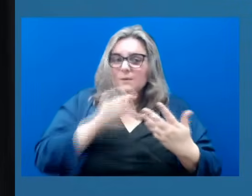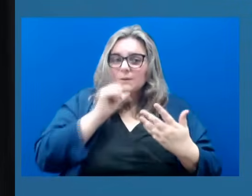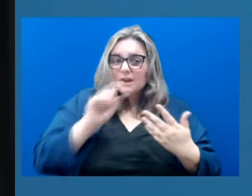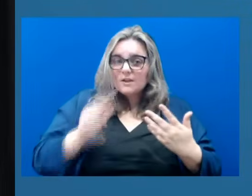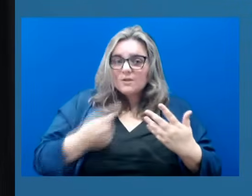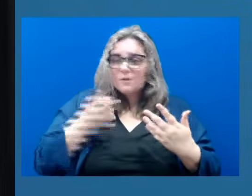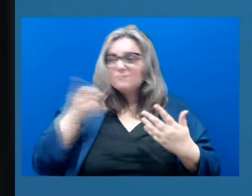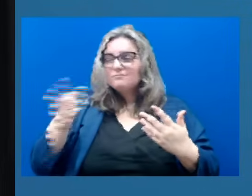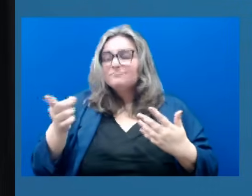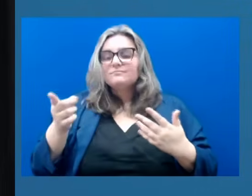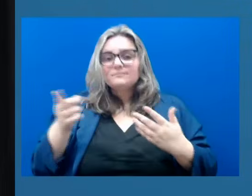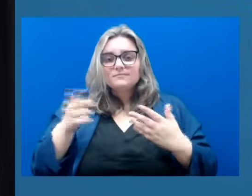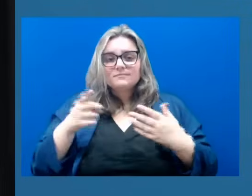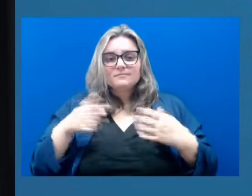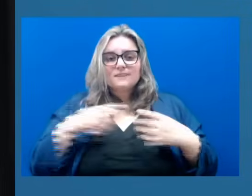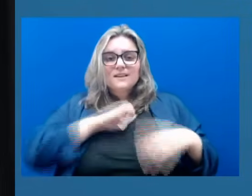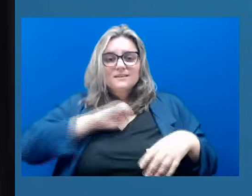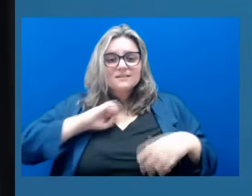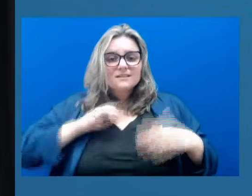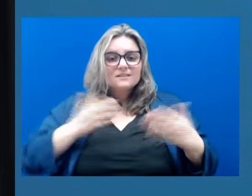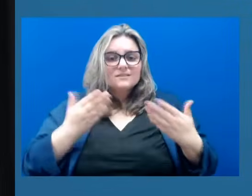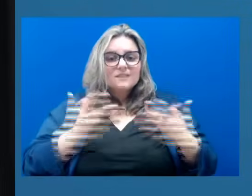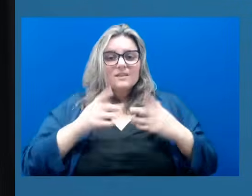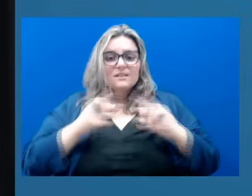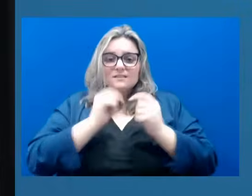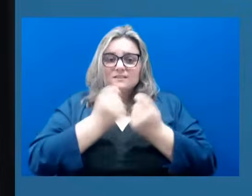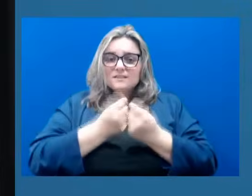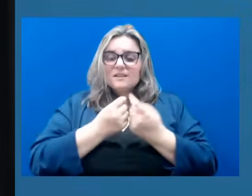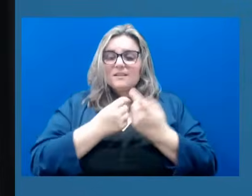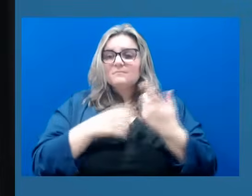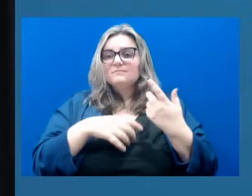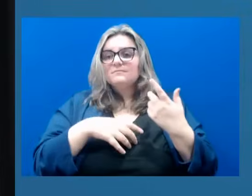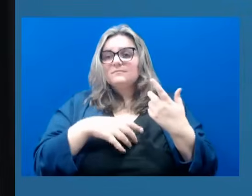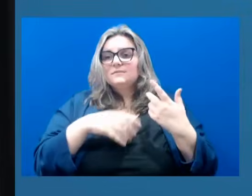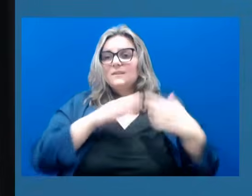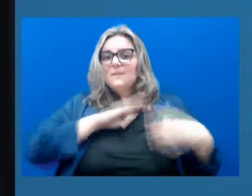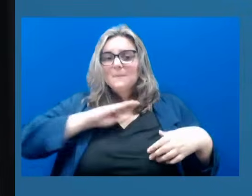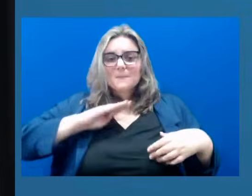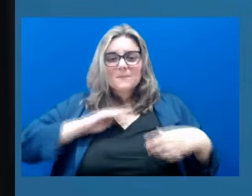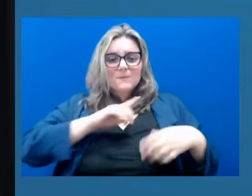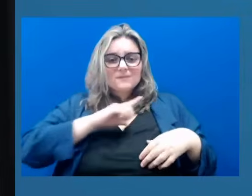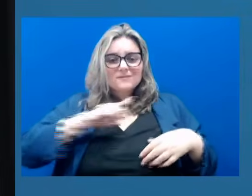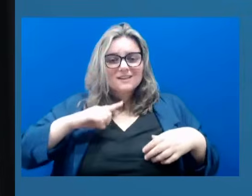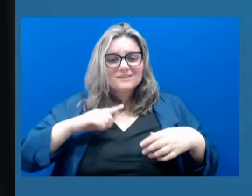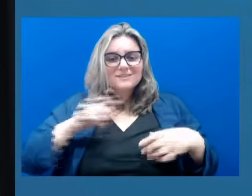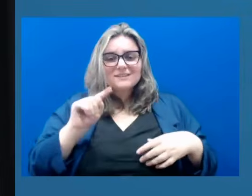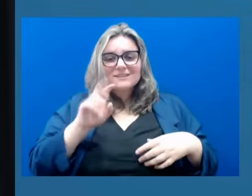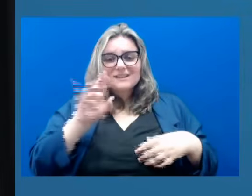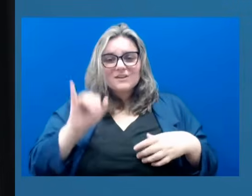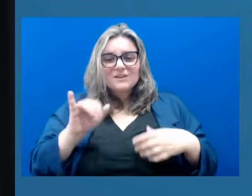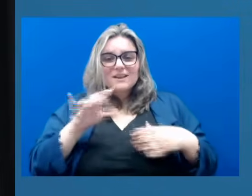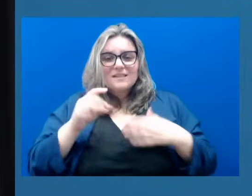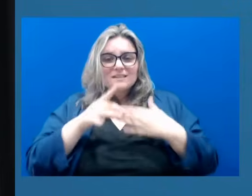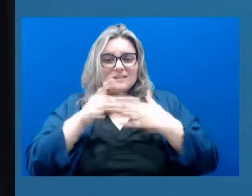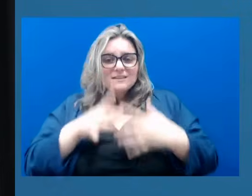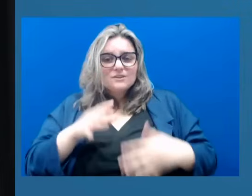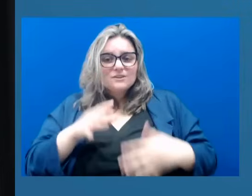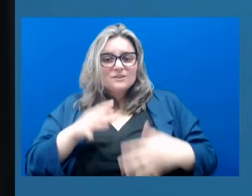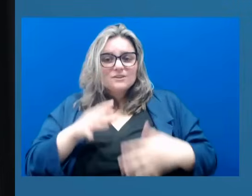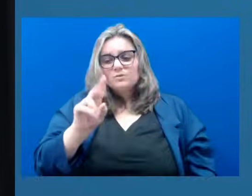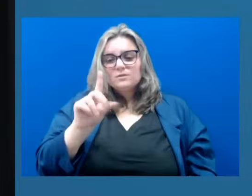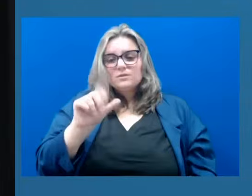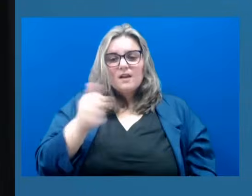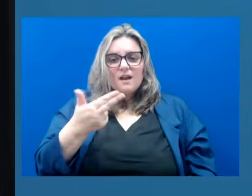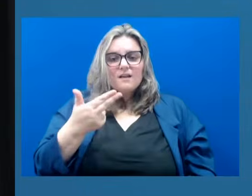McDonald, and all of the team, the Vice Chair of the Board of Legislators, Terry Clemens, and the Majority Leader, Judah Holstein. New Rochelle has got